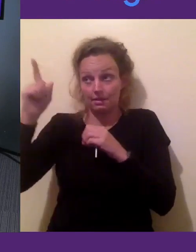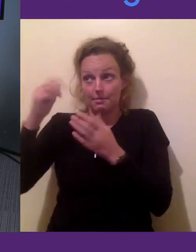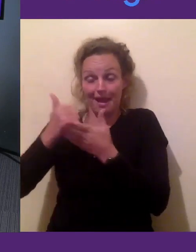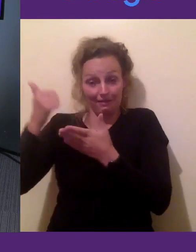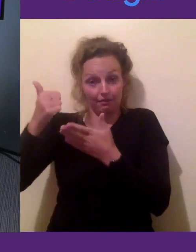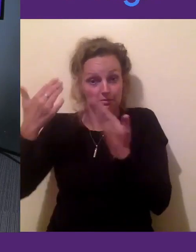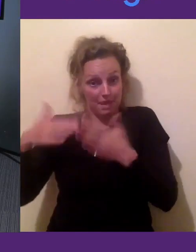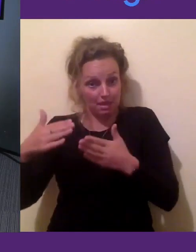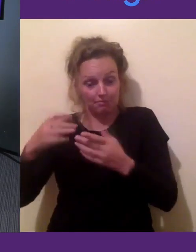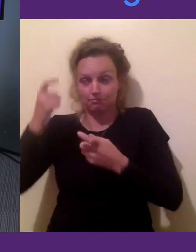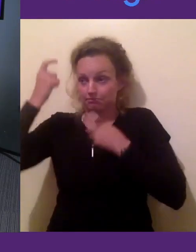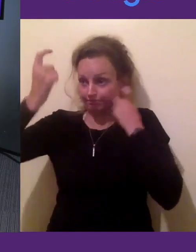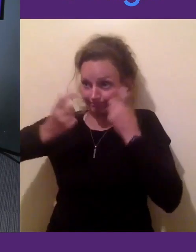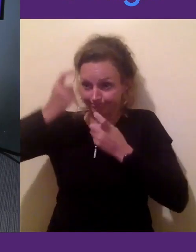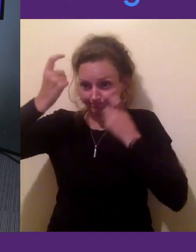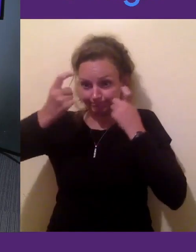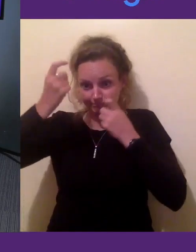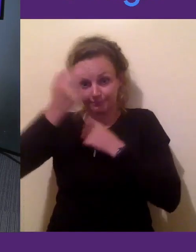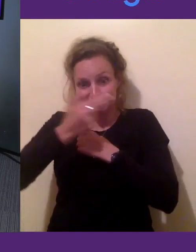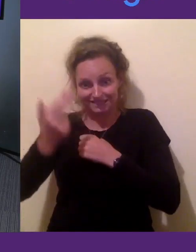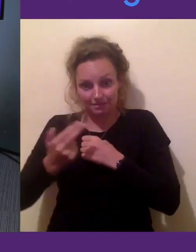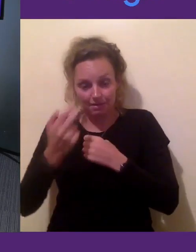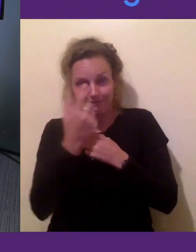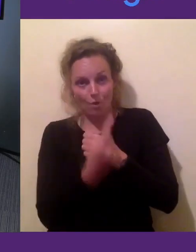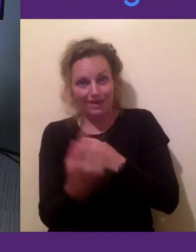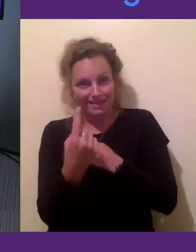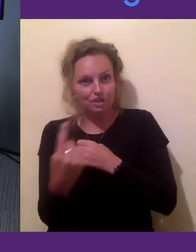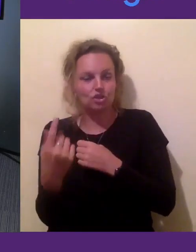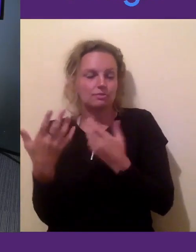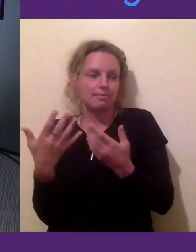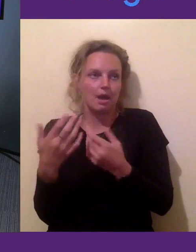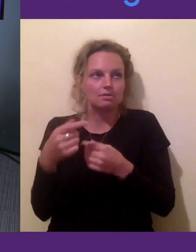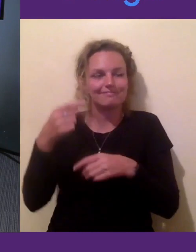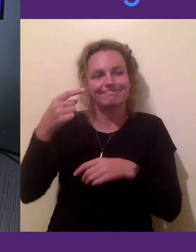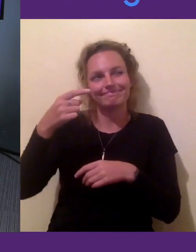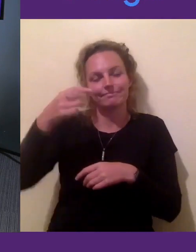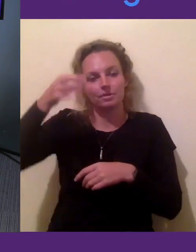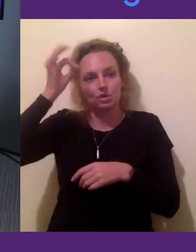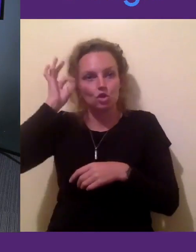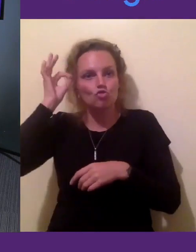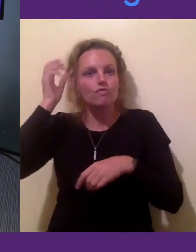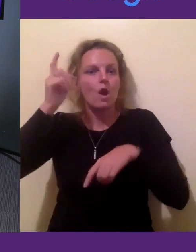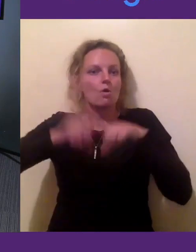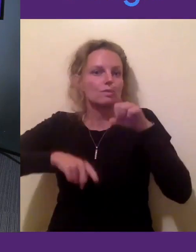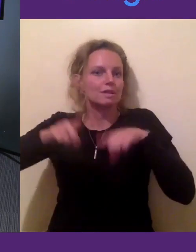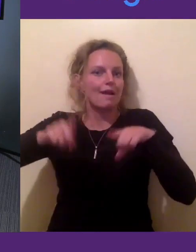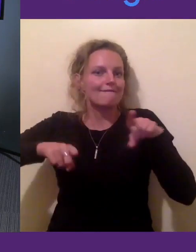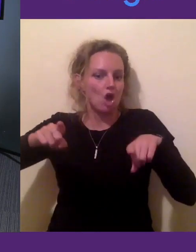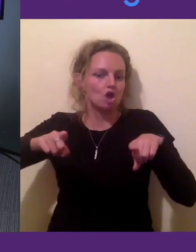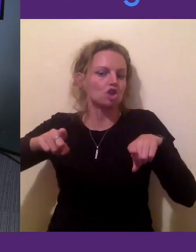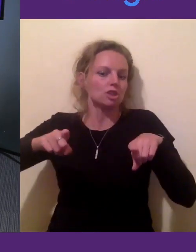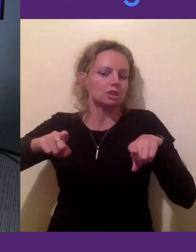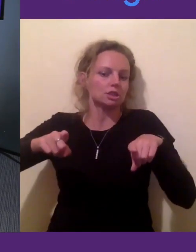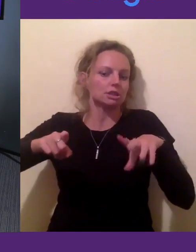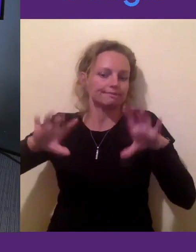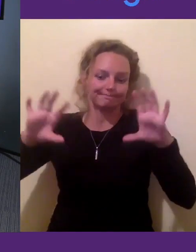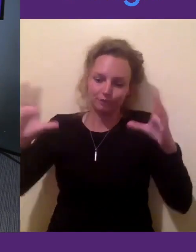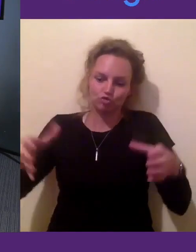But yeah, that neurodivergent space is really the biggest growing frontier where we're finding that discrepancy.